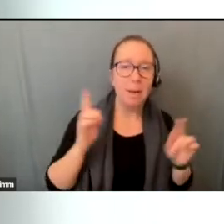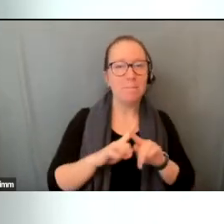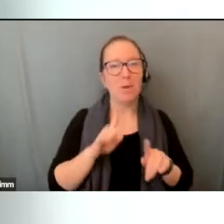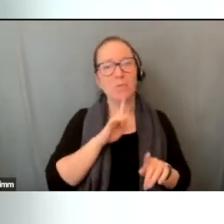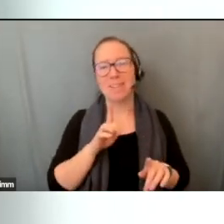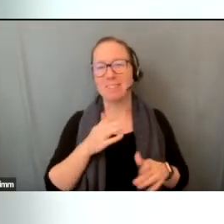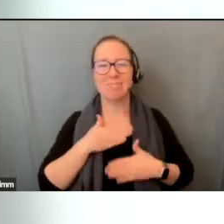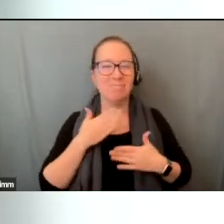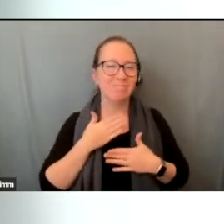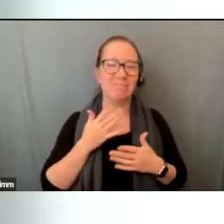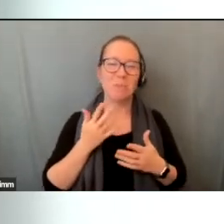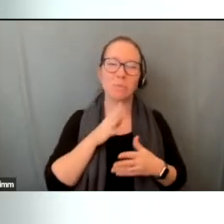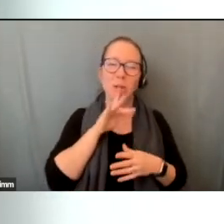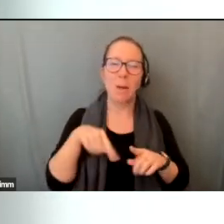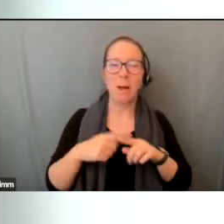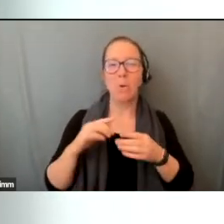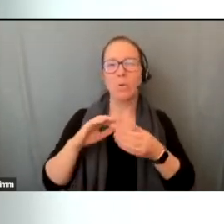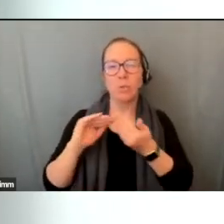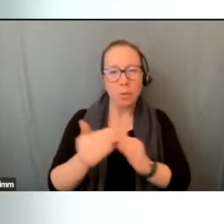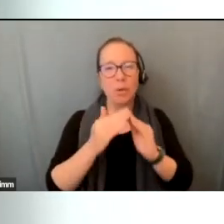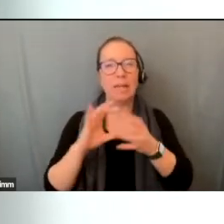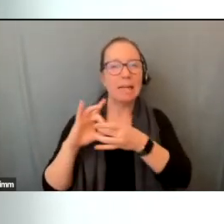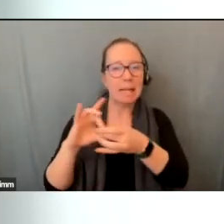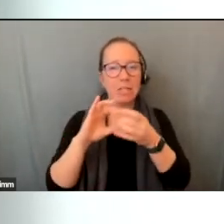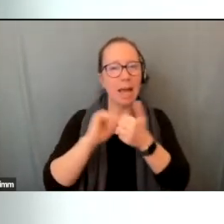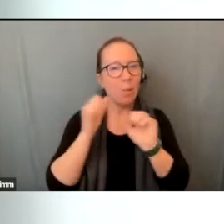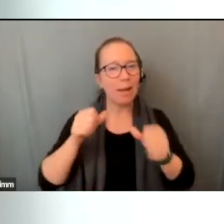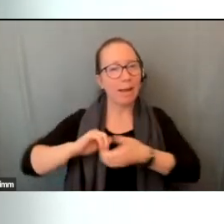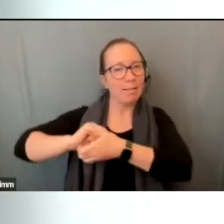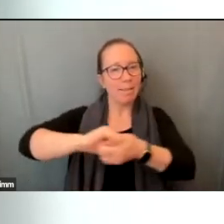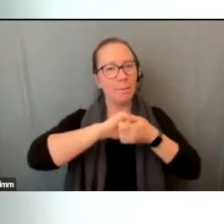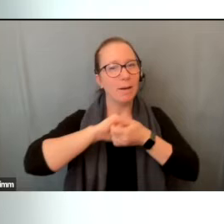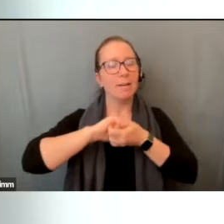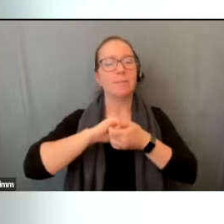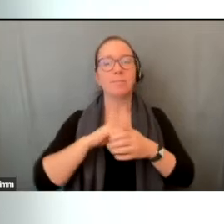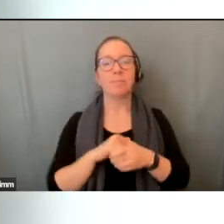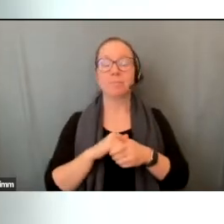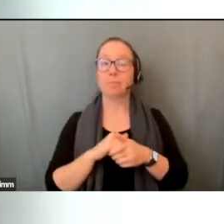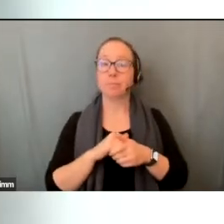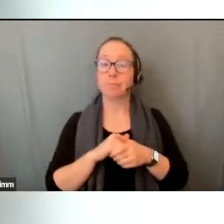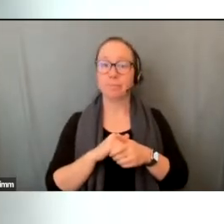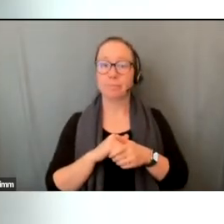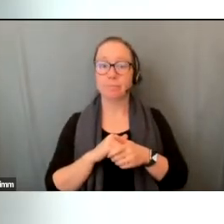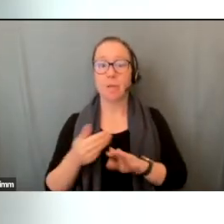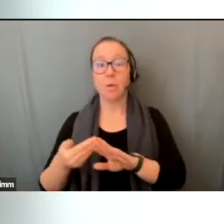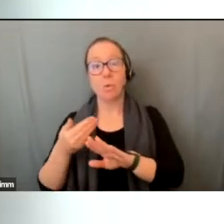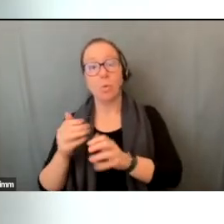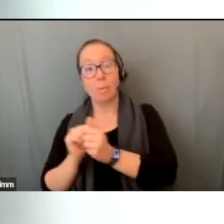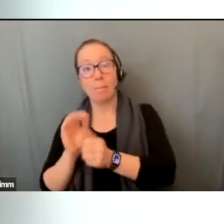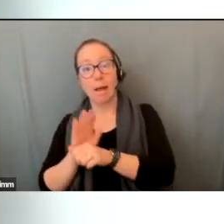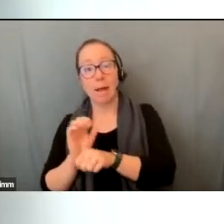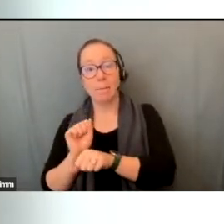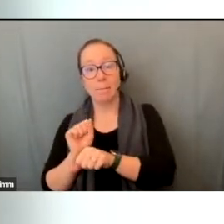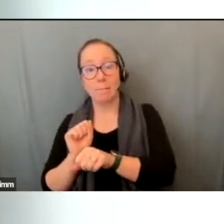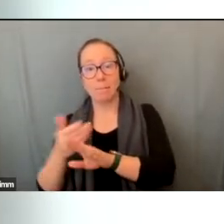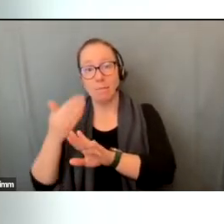talk about community connection and how we can collaborate. Previous to my work with VDH, I worked for One